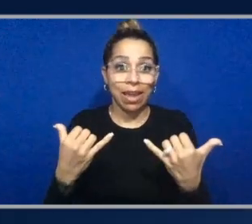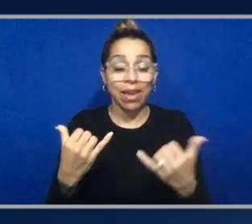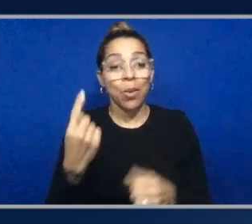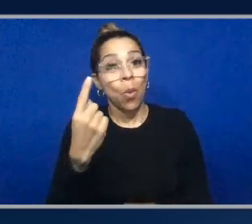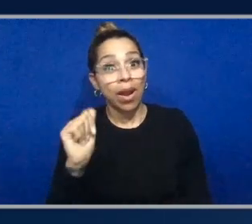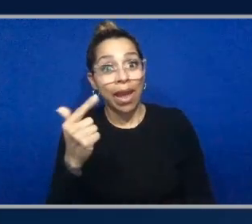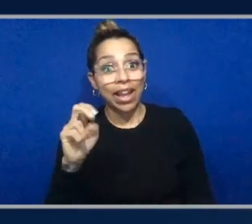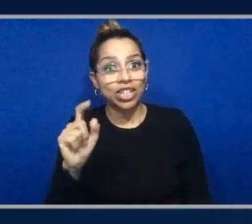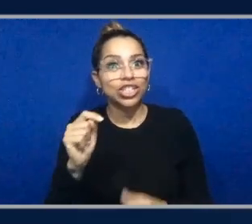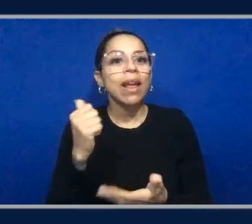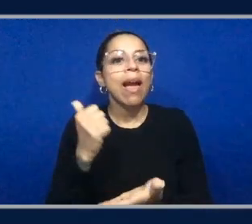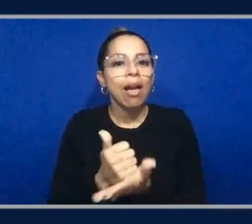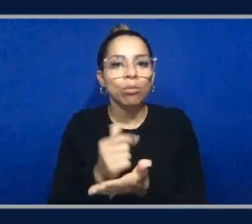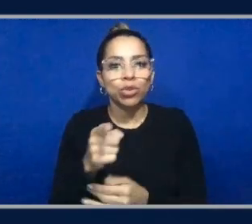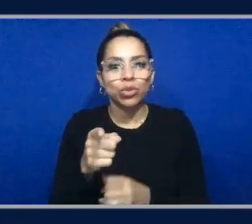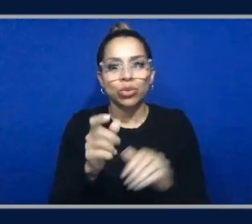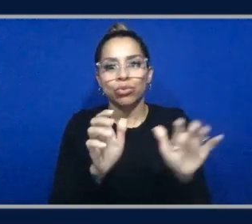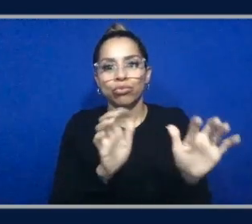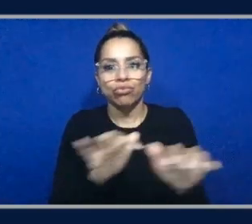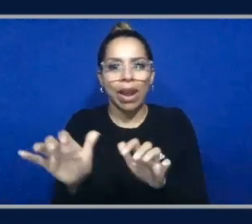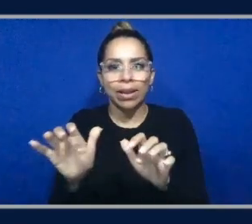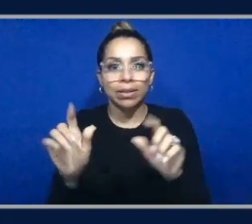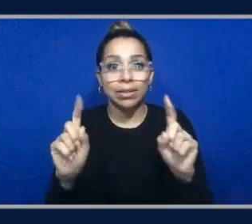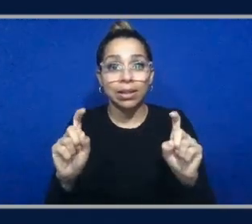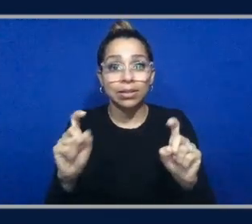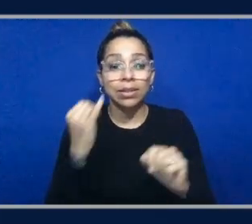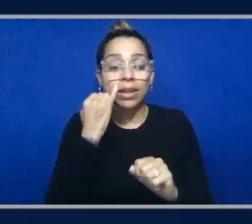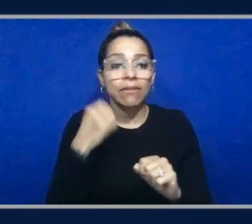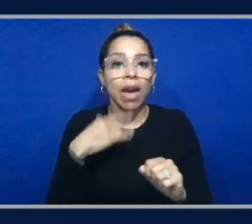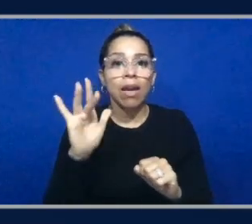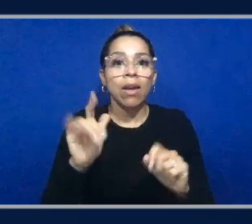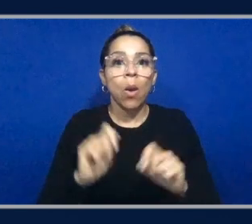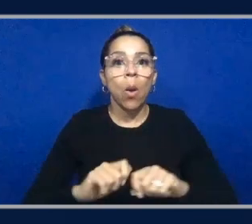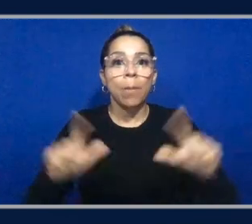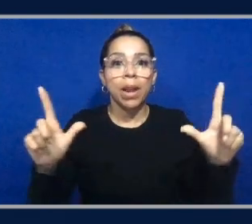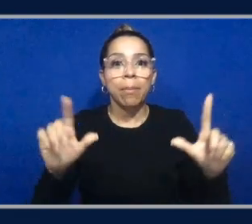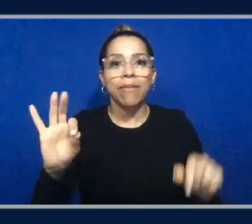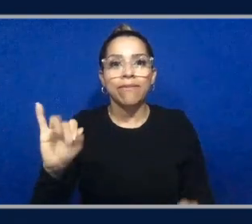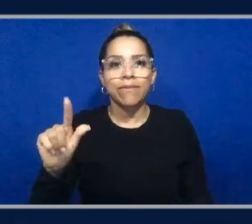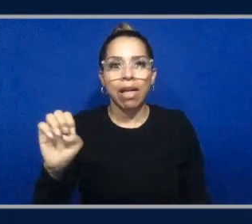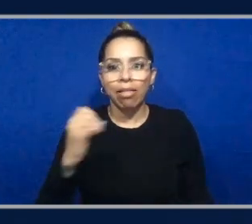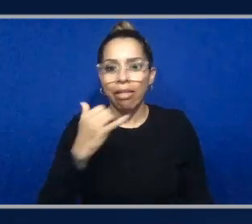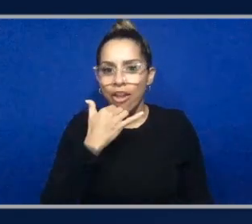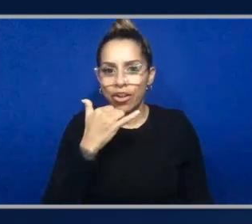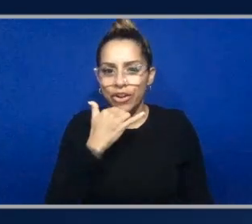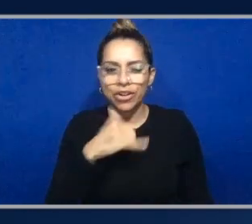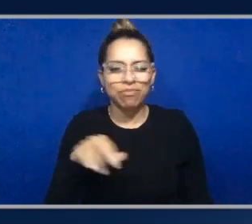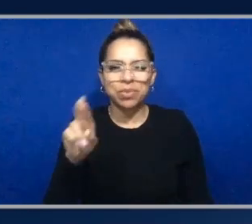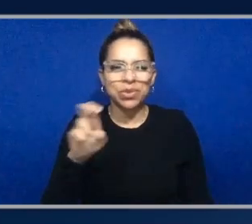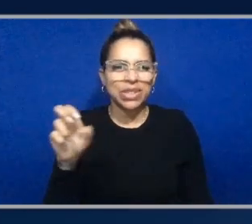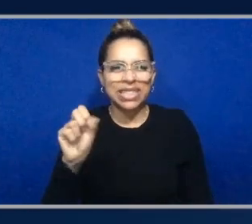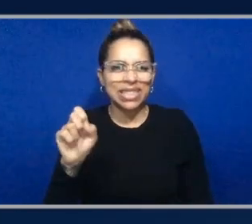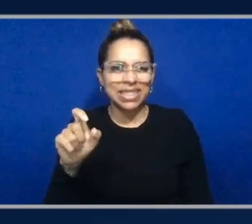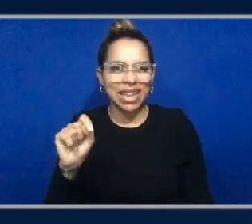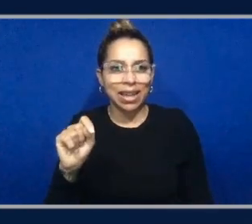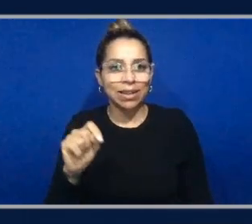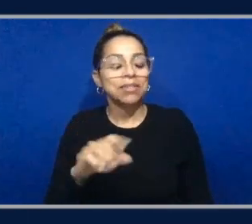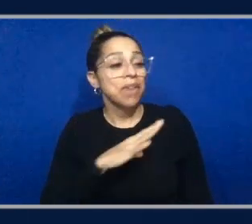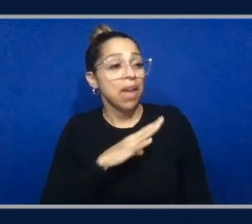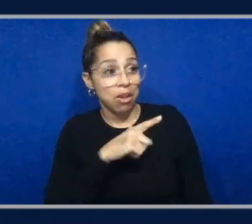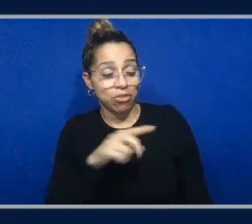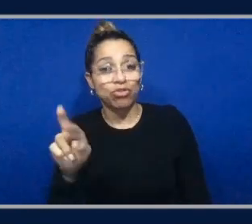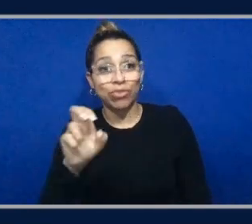open up a file here, I think I'd do a little reset on this. As you're resetting, so